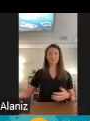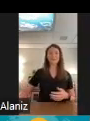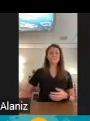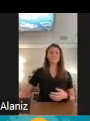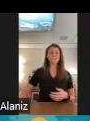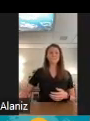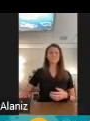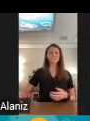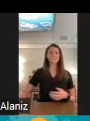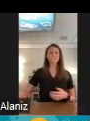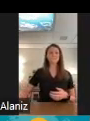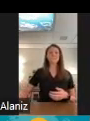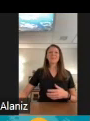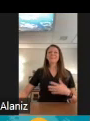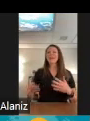memory.